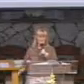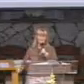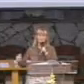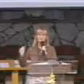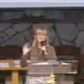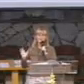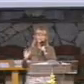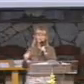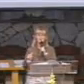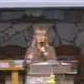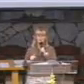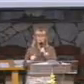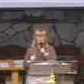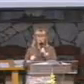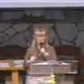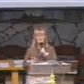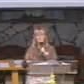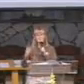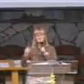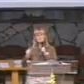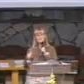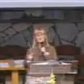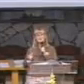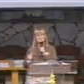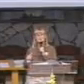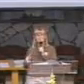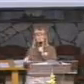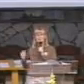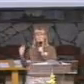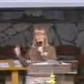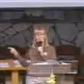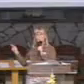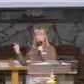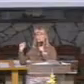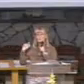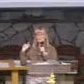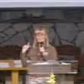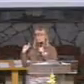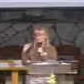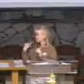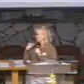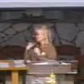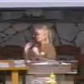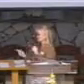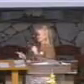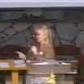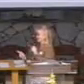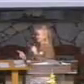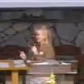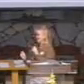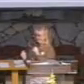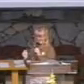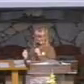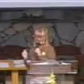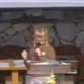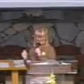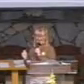year. Because if we exceed our goal this year, Miss Marie gets to do a one-on-one Bible drill. It's great for mine.